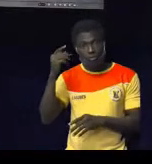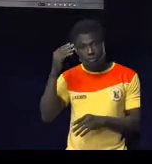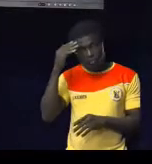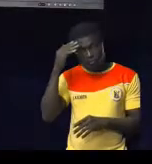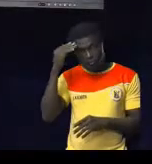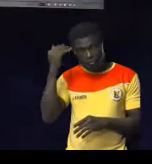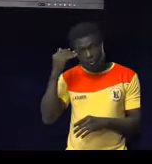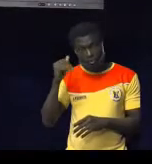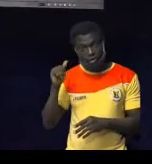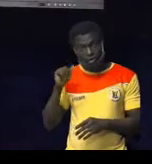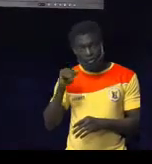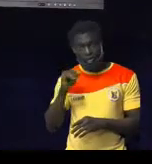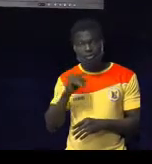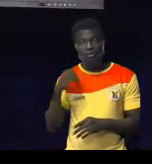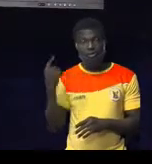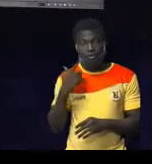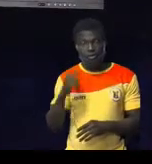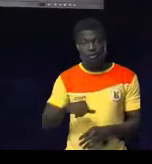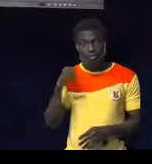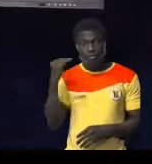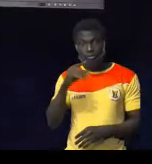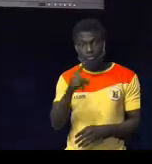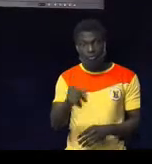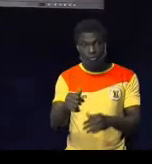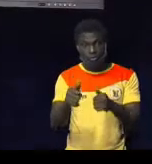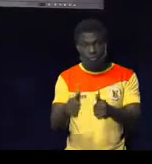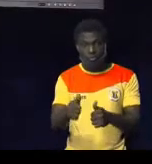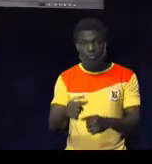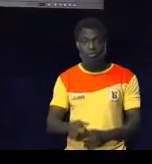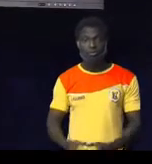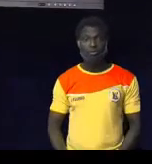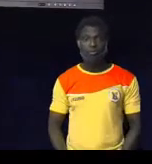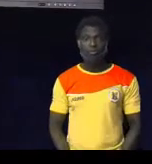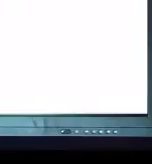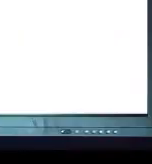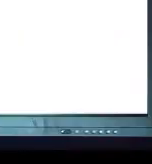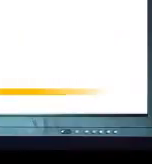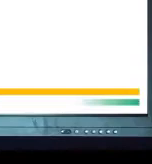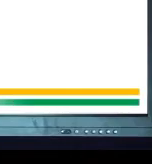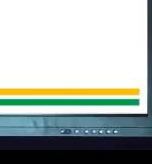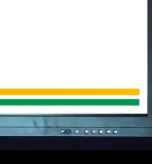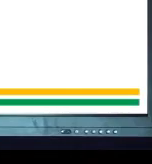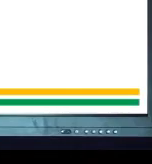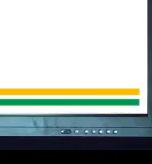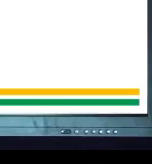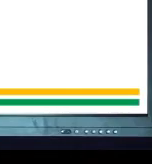But don't forget, Auntie Fumi is always proud of you. Well done.